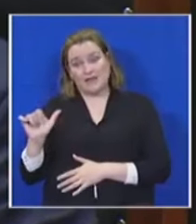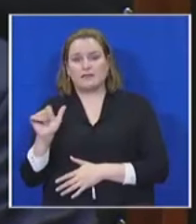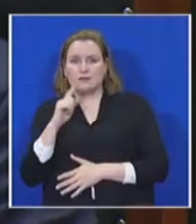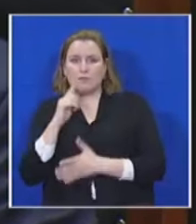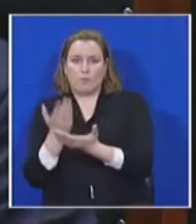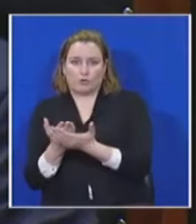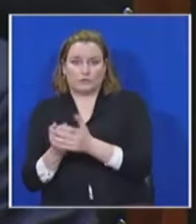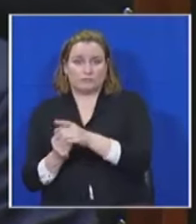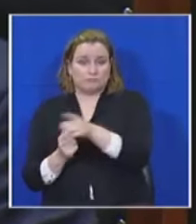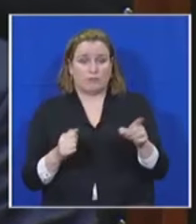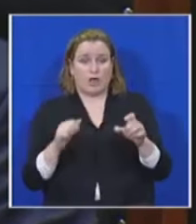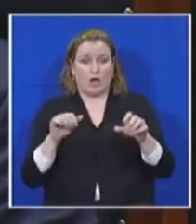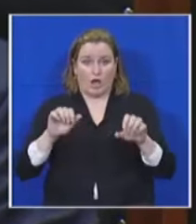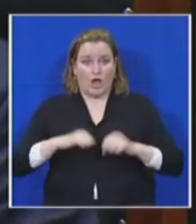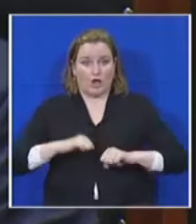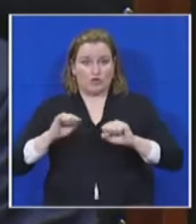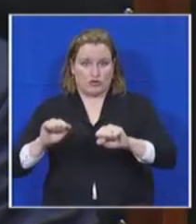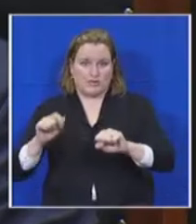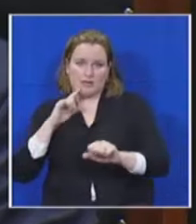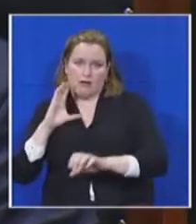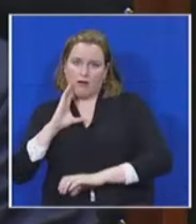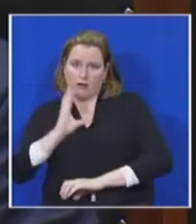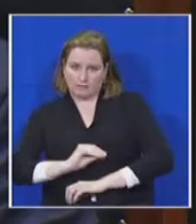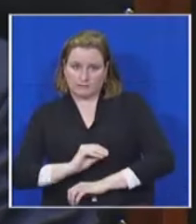members in their allocated seats?